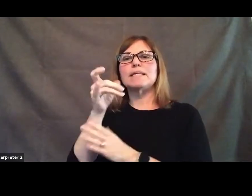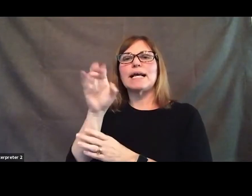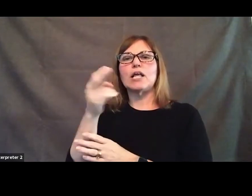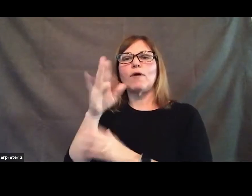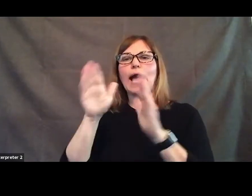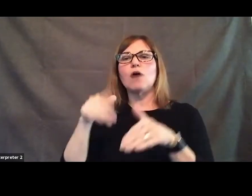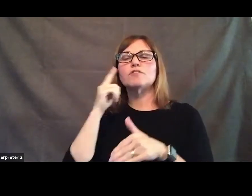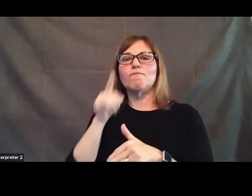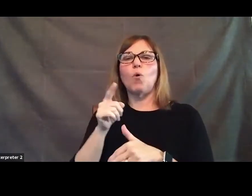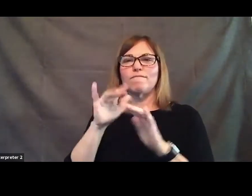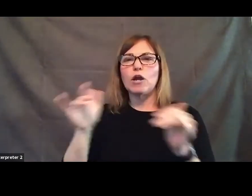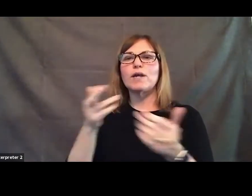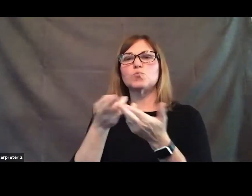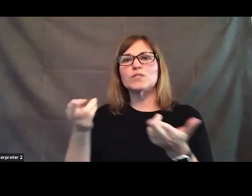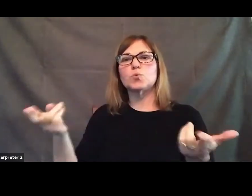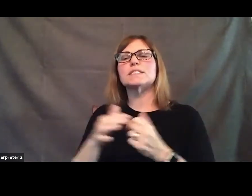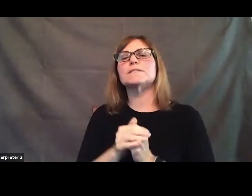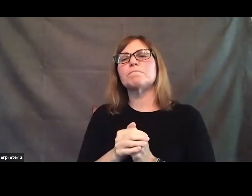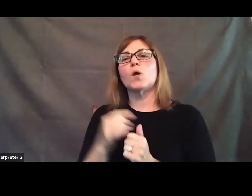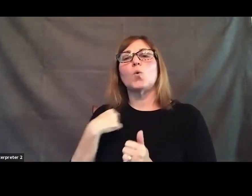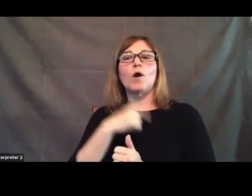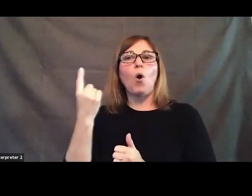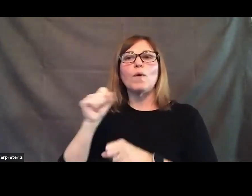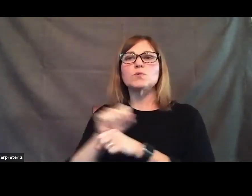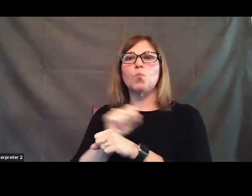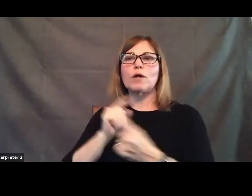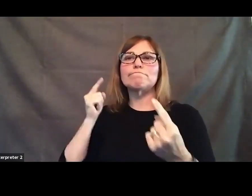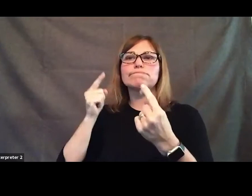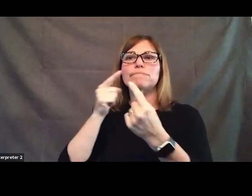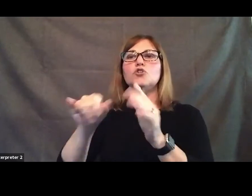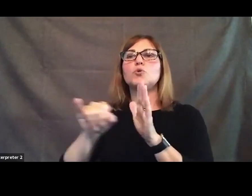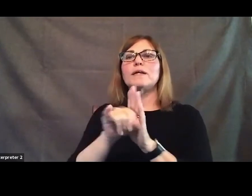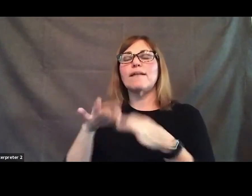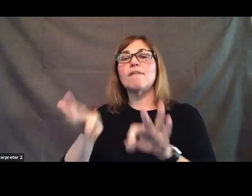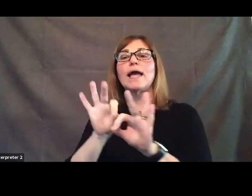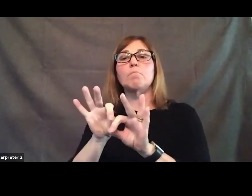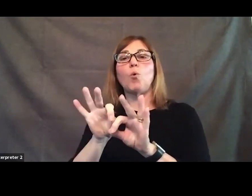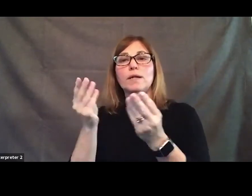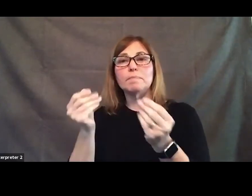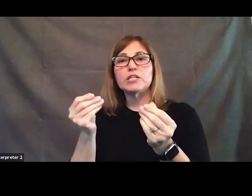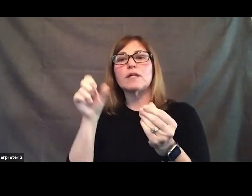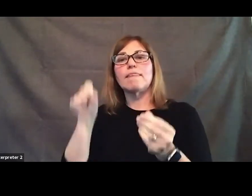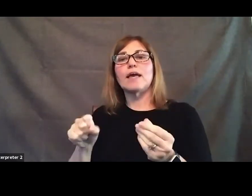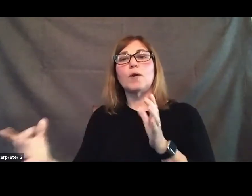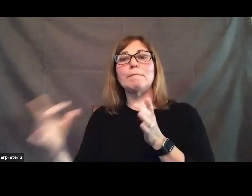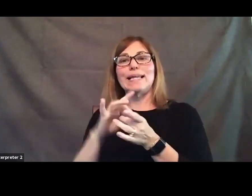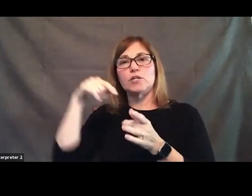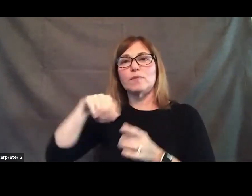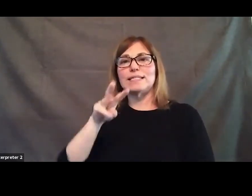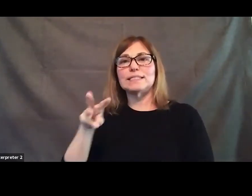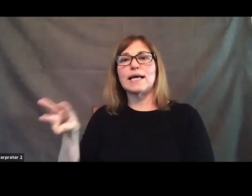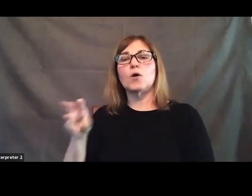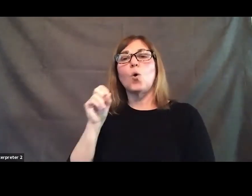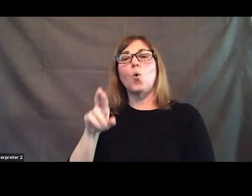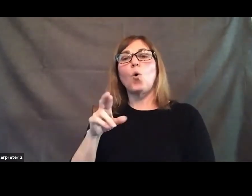and resources. We are always working to identify important materials that could be linked to our site or preserved